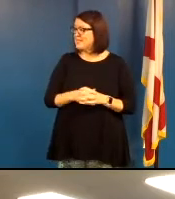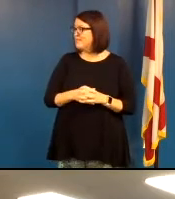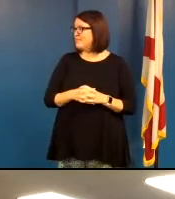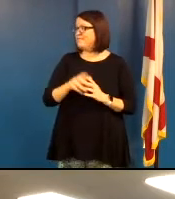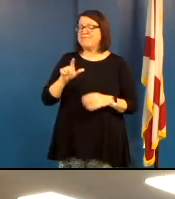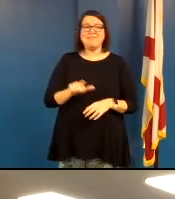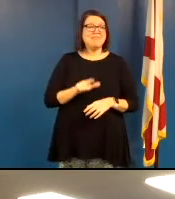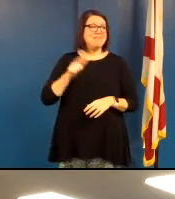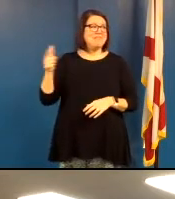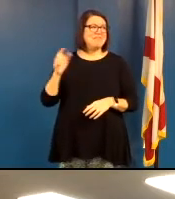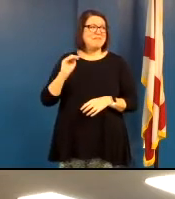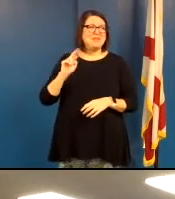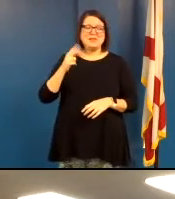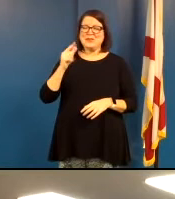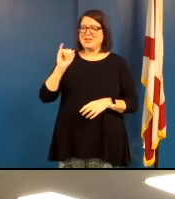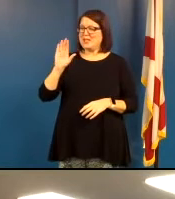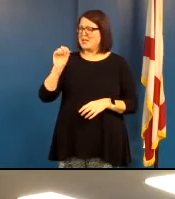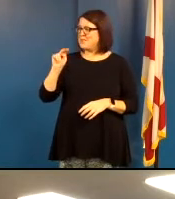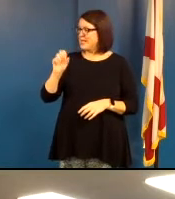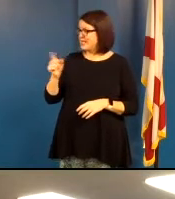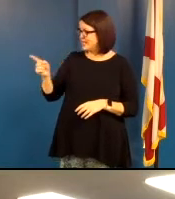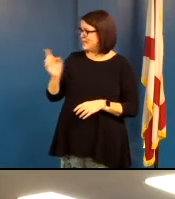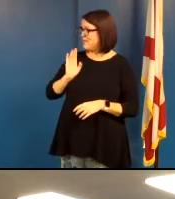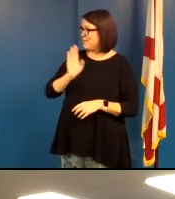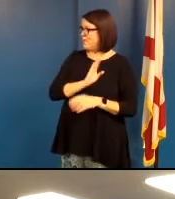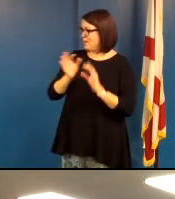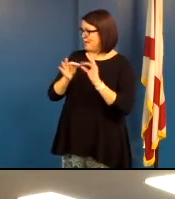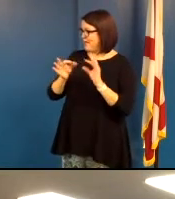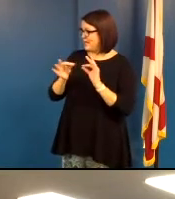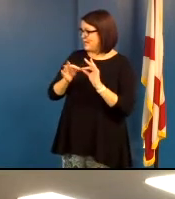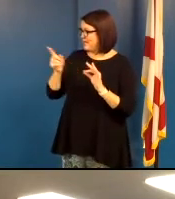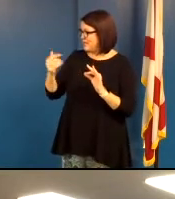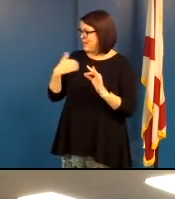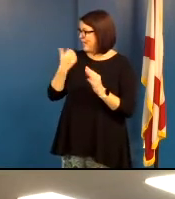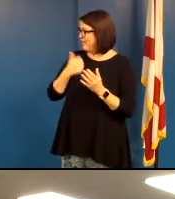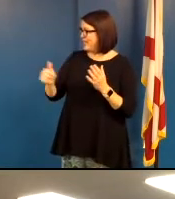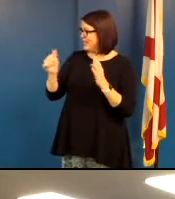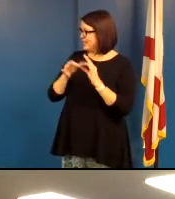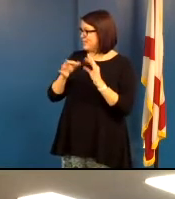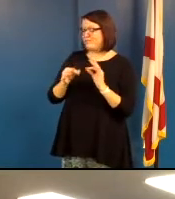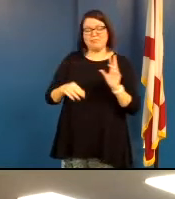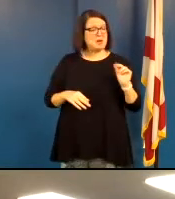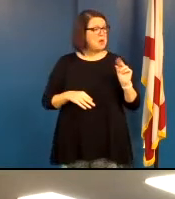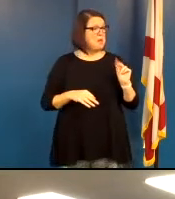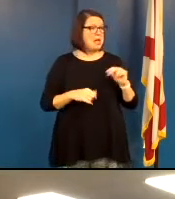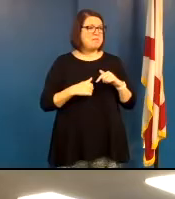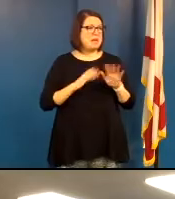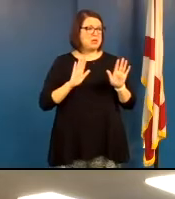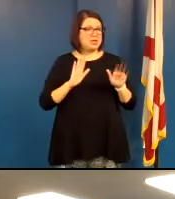Gibbons, we're just under board comments. If you any comments you'd like to share? No, ma'am, I'm good. All righty. Thank